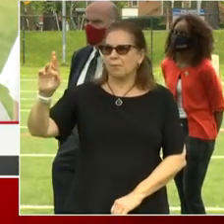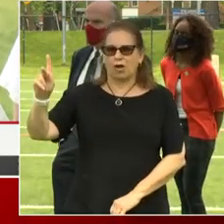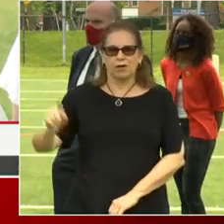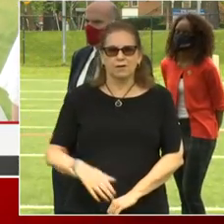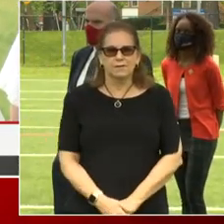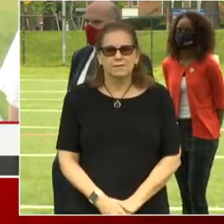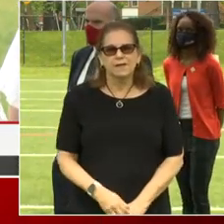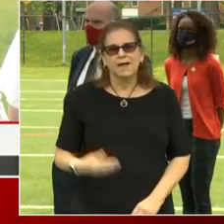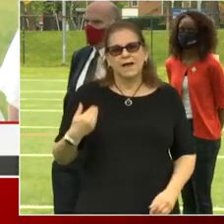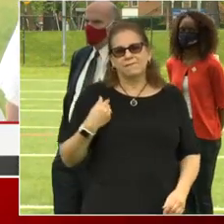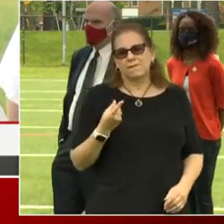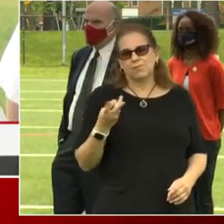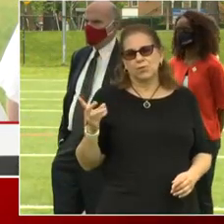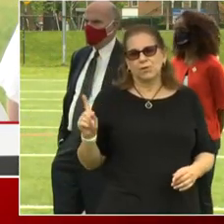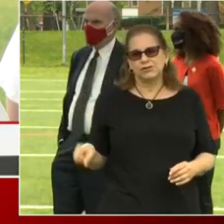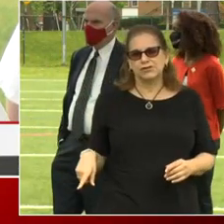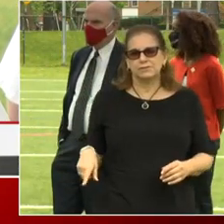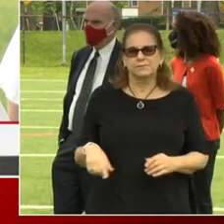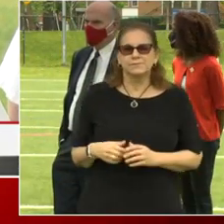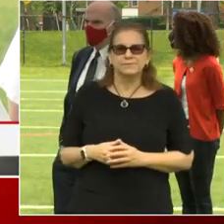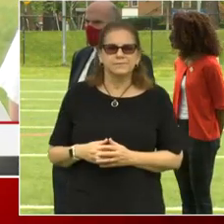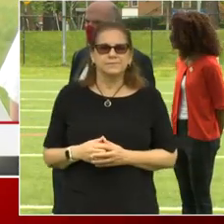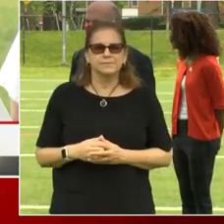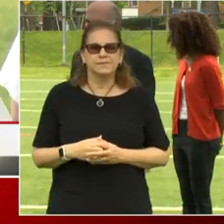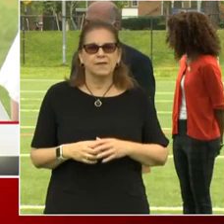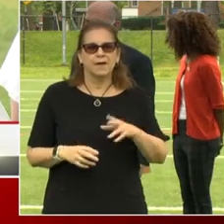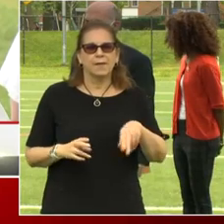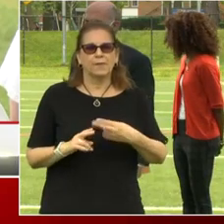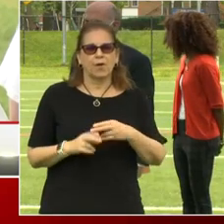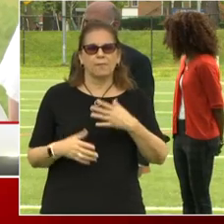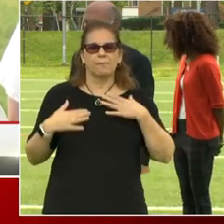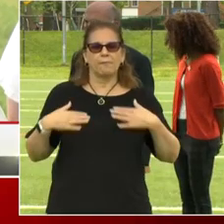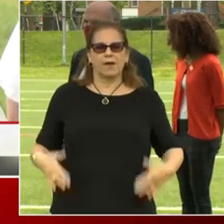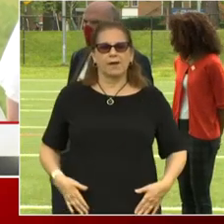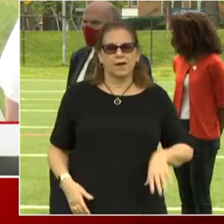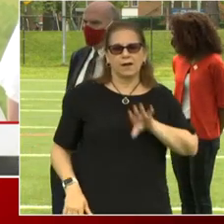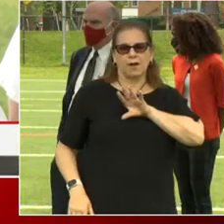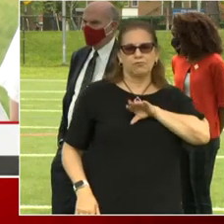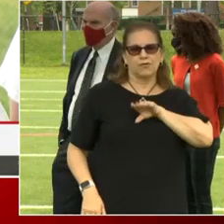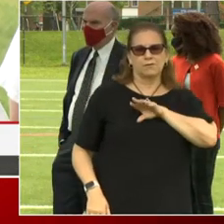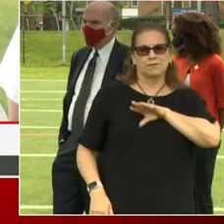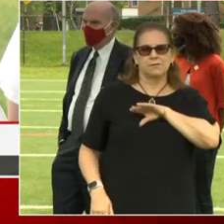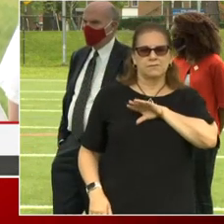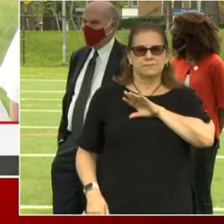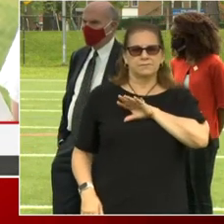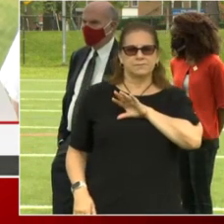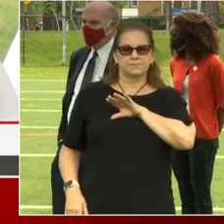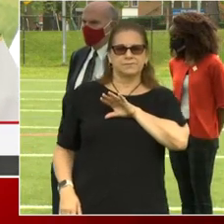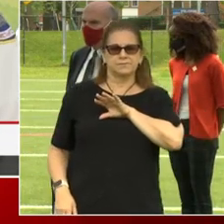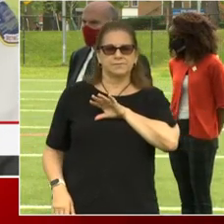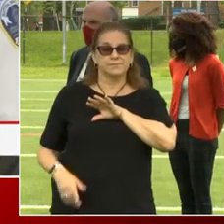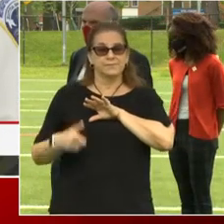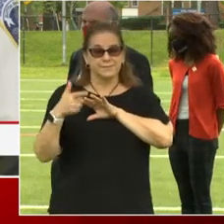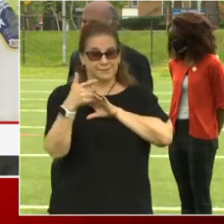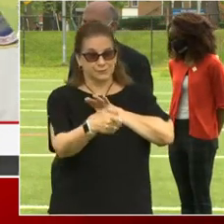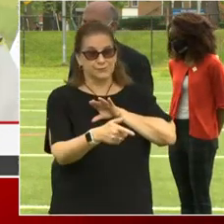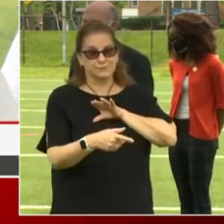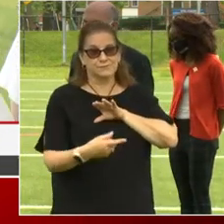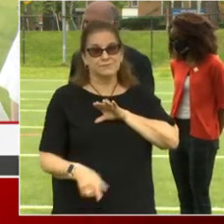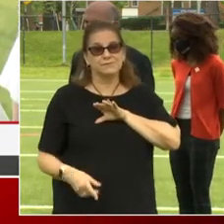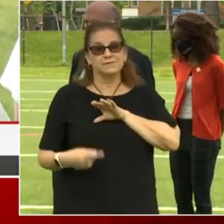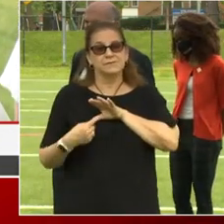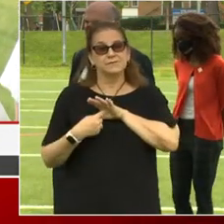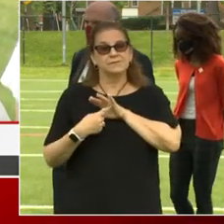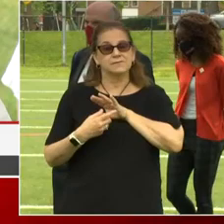of questions about the body-worn camera footage released with the fatal shooting? One, have you or will you be identifying the